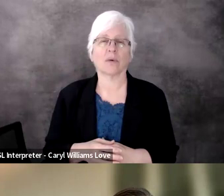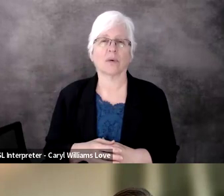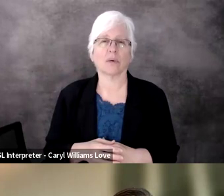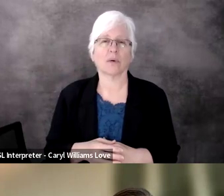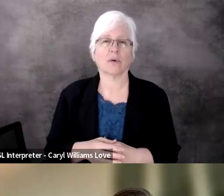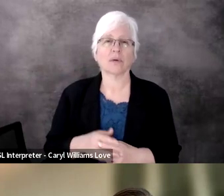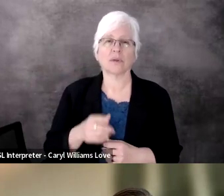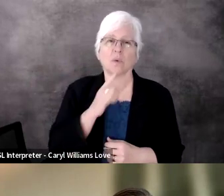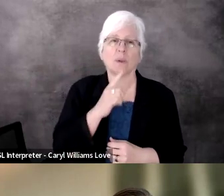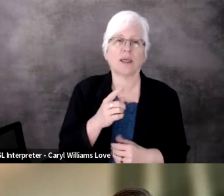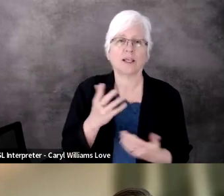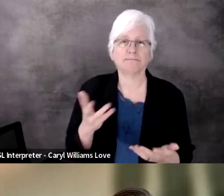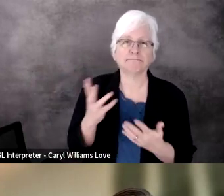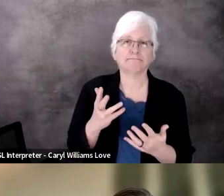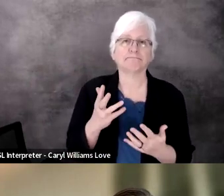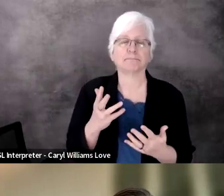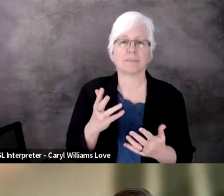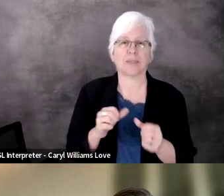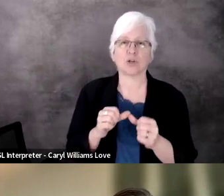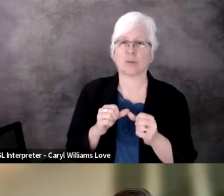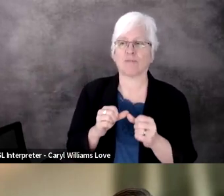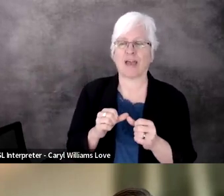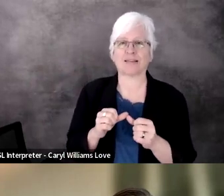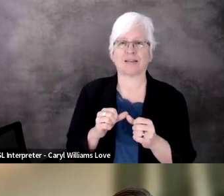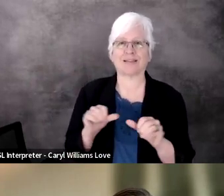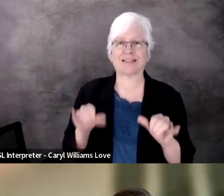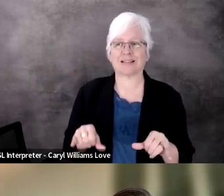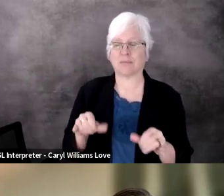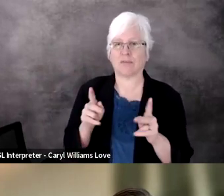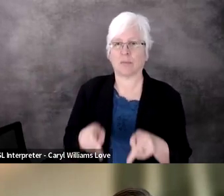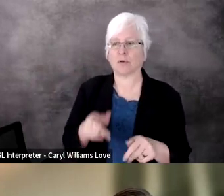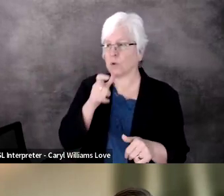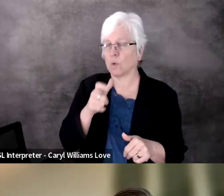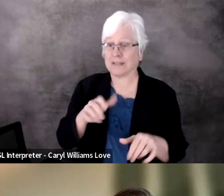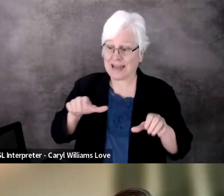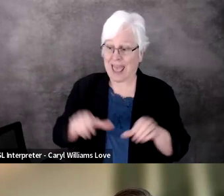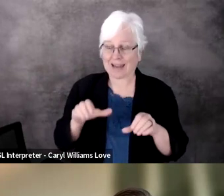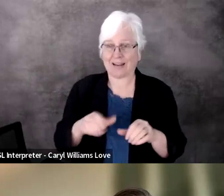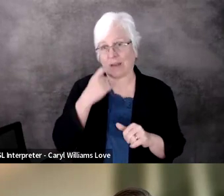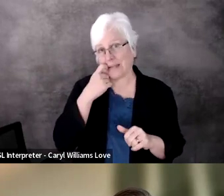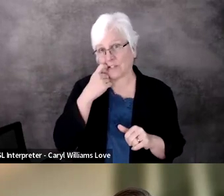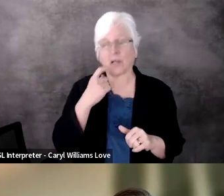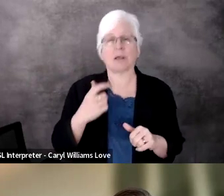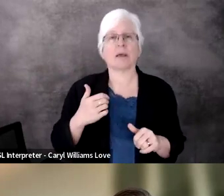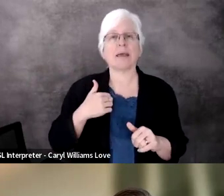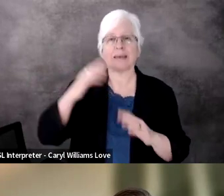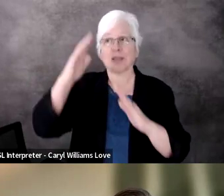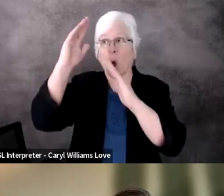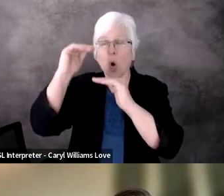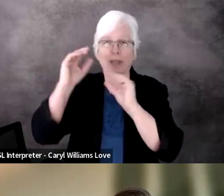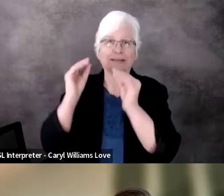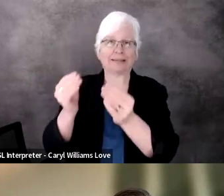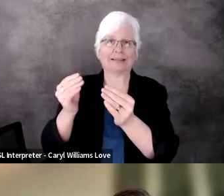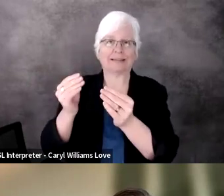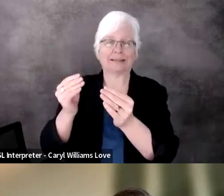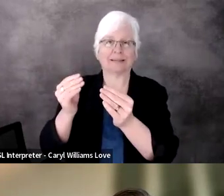is that really the pervasive symptom in somebody who's in active addiction is hopelessness. And I talked about despair, and those are intertwined, but that's